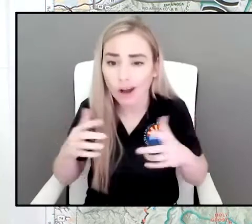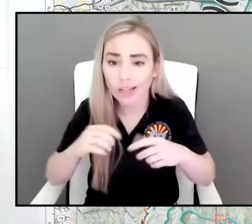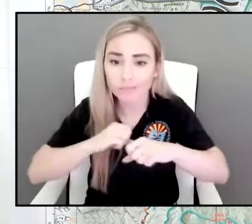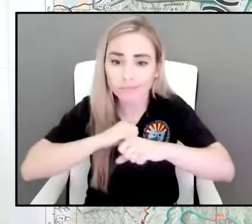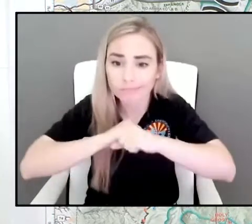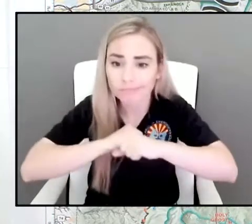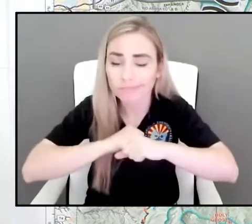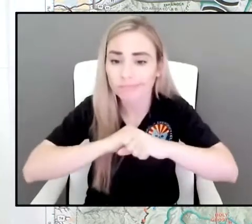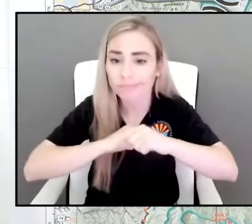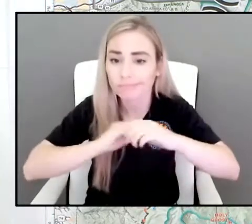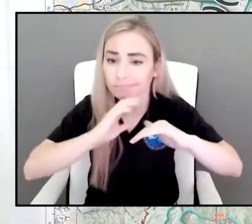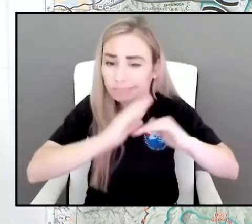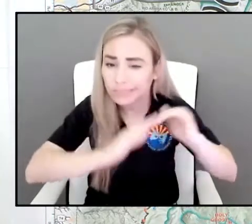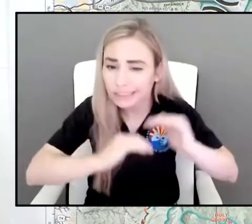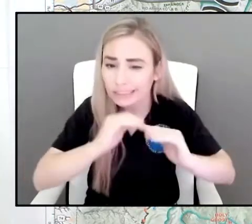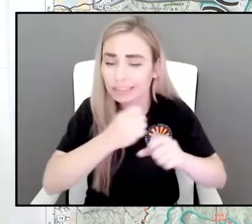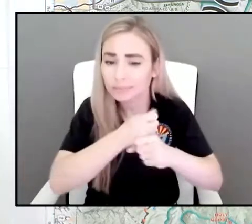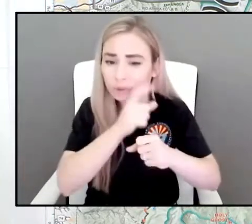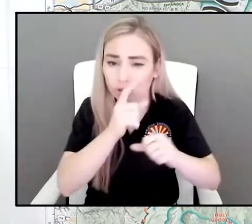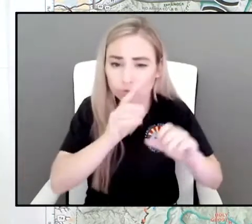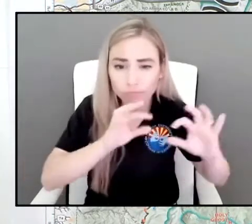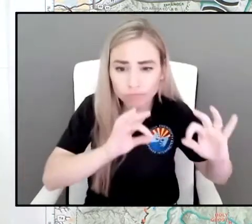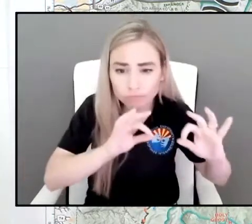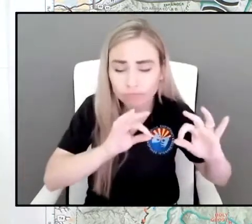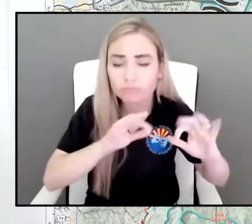taking care of a lot of infrastructure around Mora.